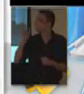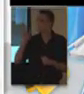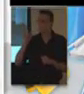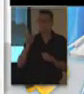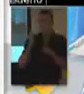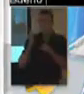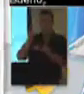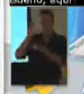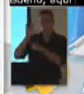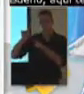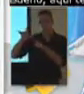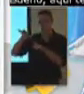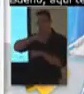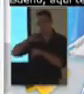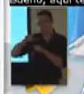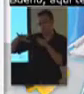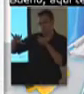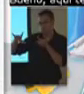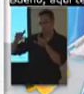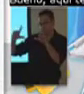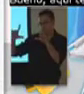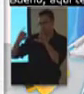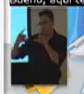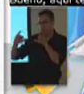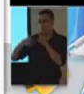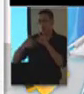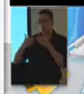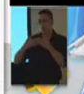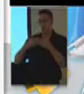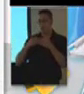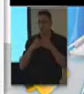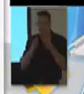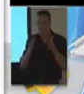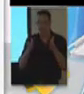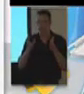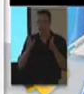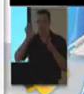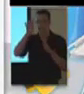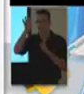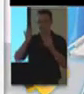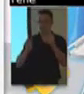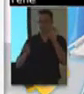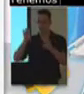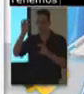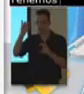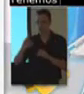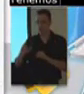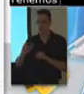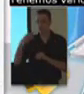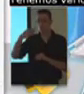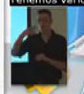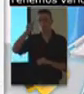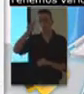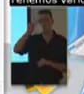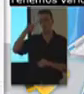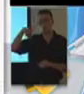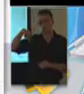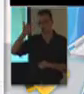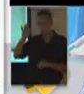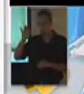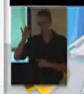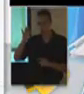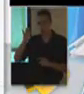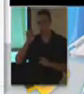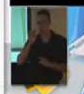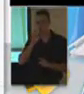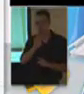the exhibition. We go in through the door and we have different devices ranging from what